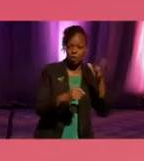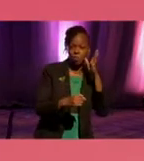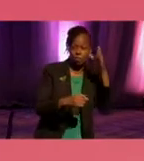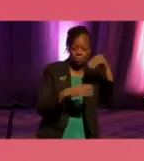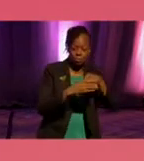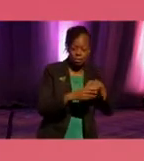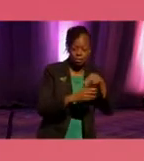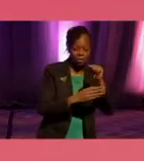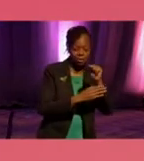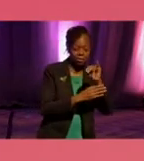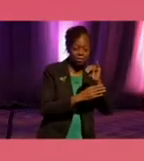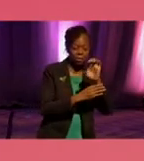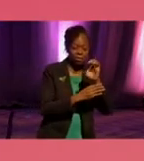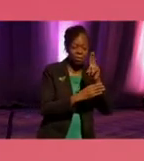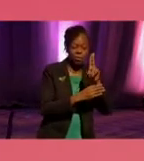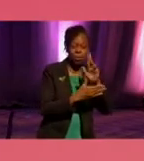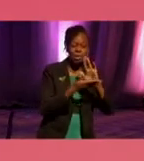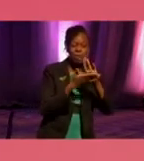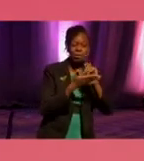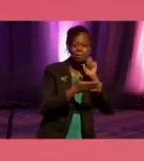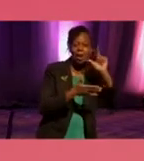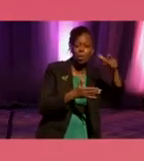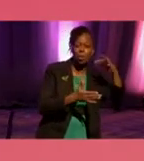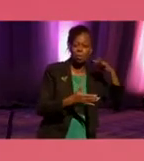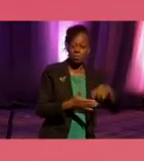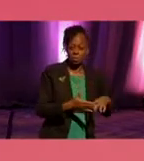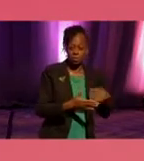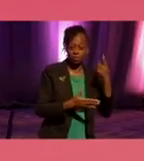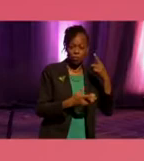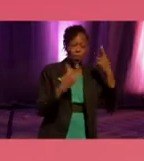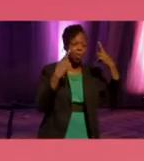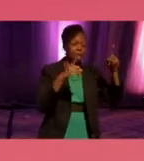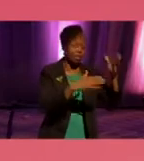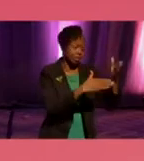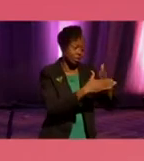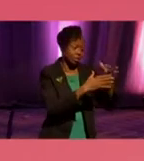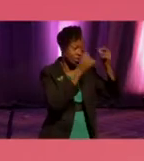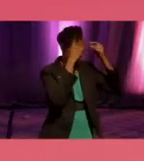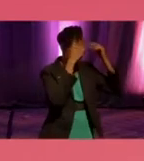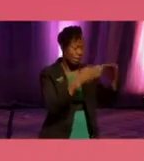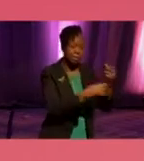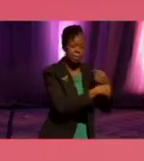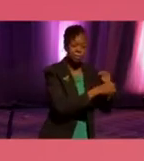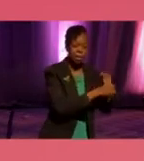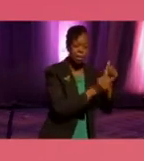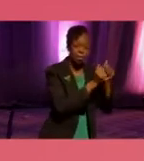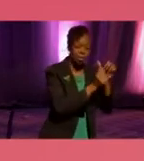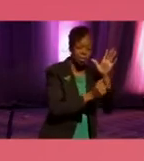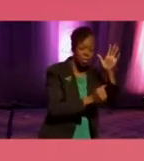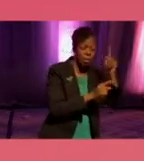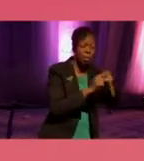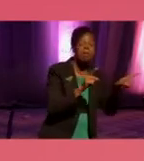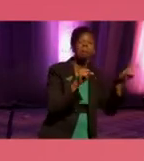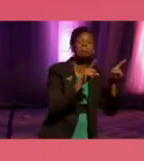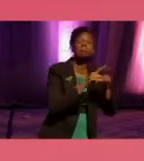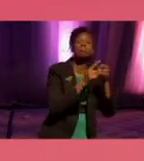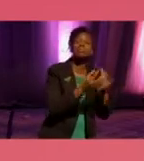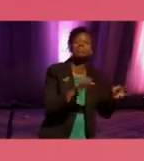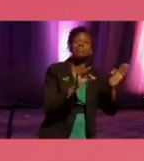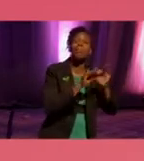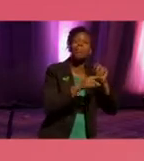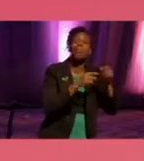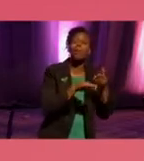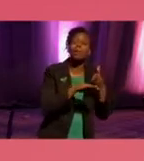will not only be beneficial for effective shared decision-making with the parents, but it's also very important for once our babies are